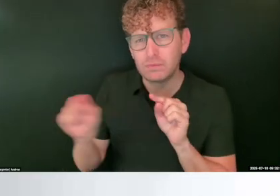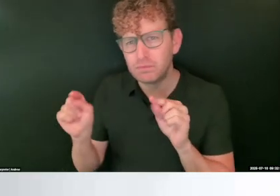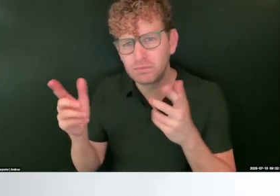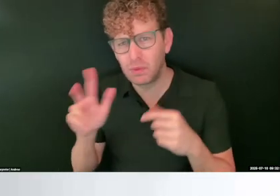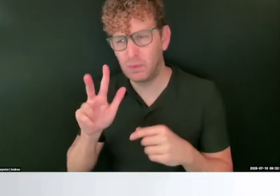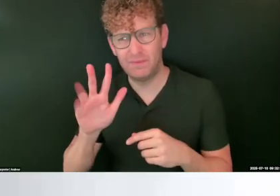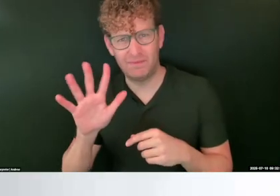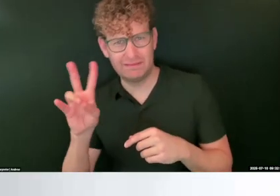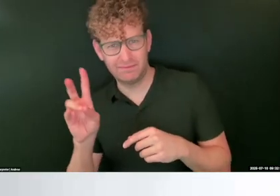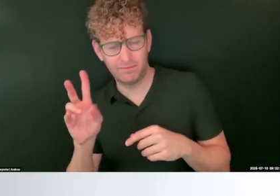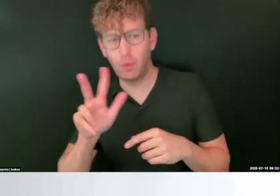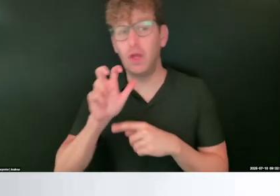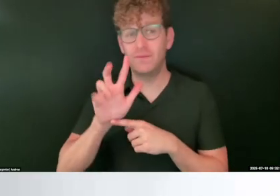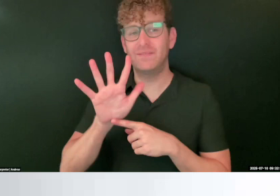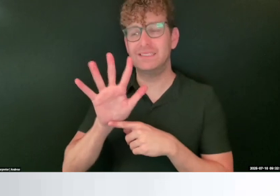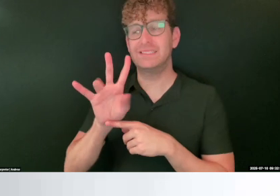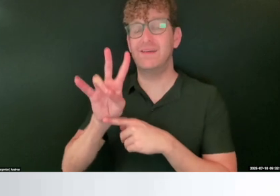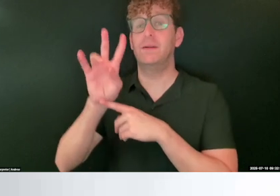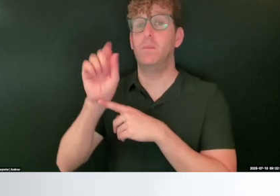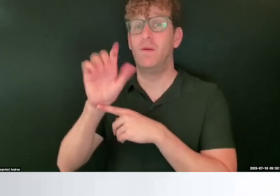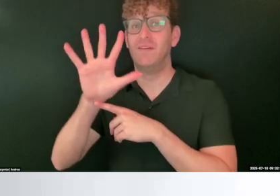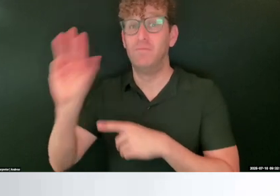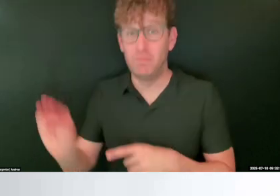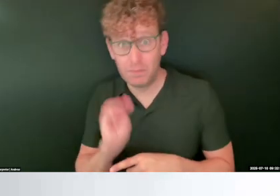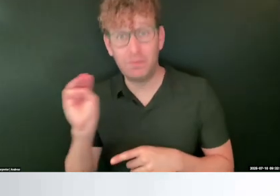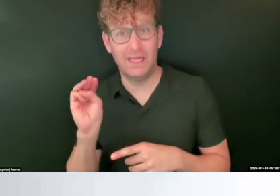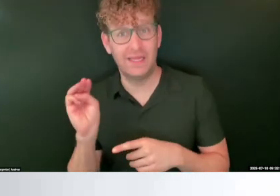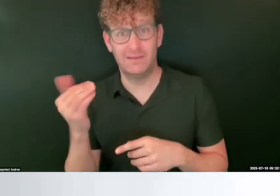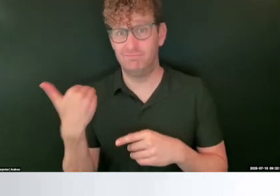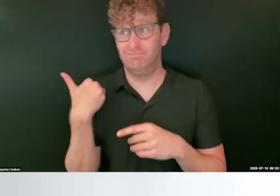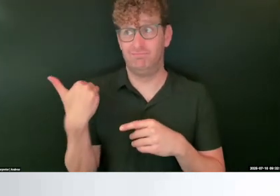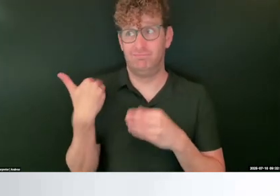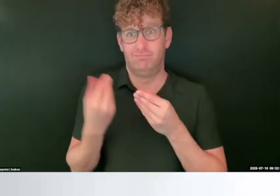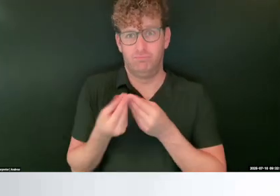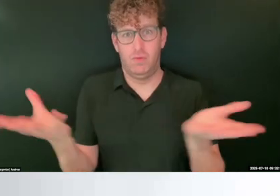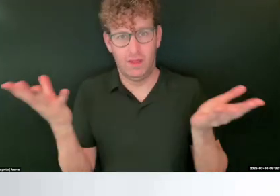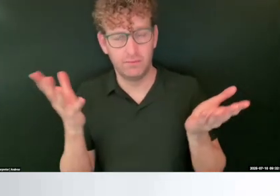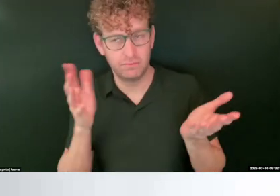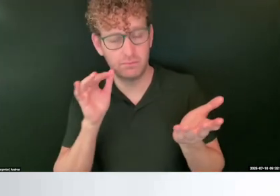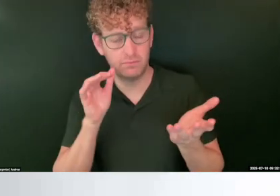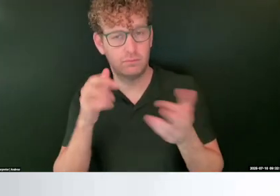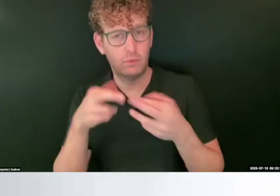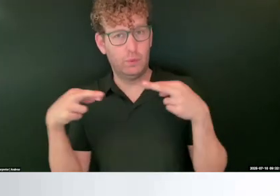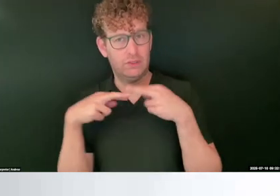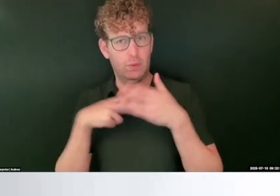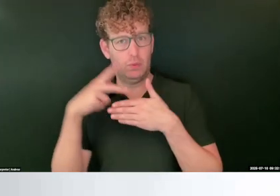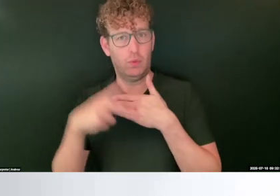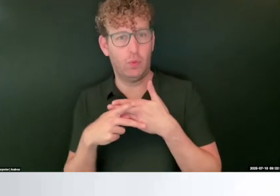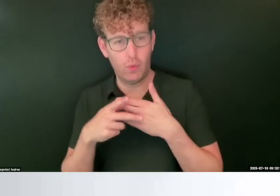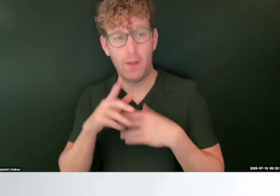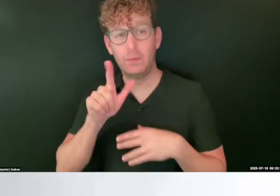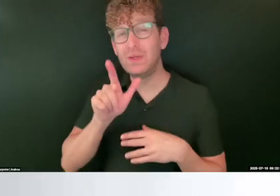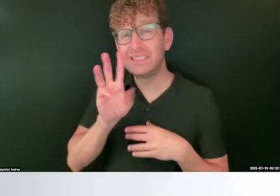$357.5 million has been previously allocated to the regional programs, and over 26,000 vehicles have been replaced to